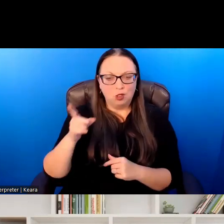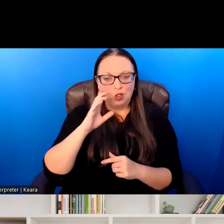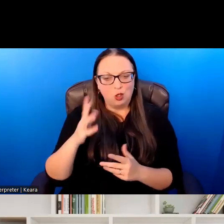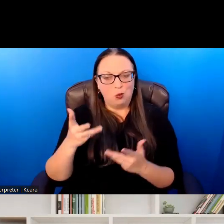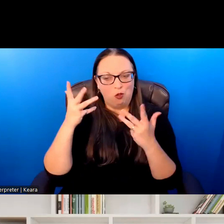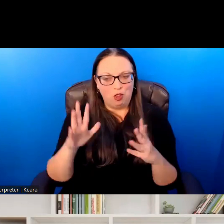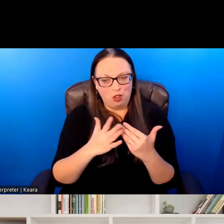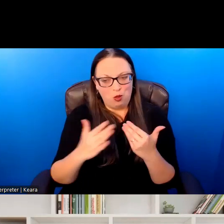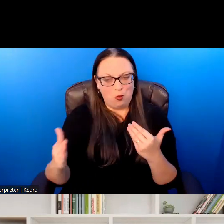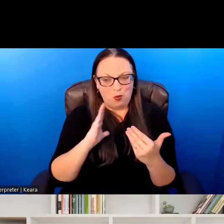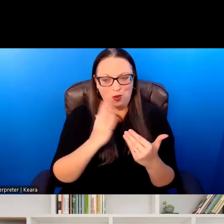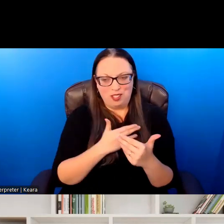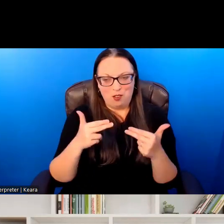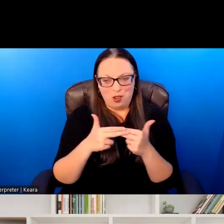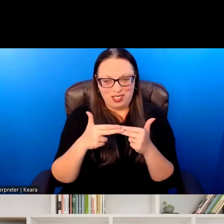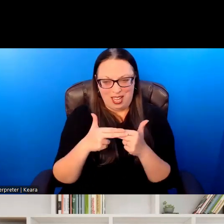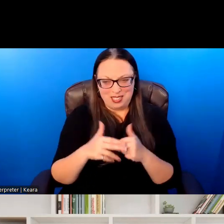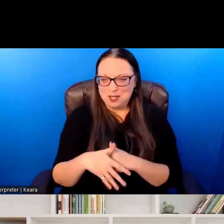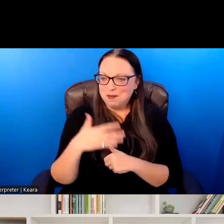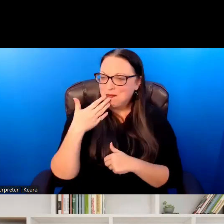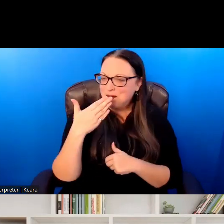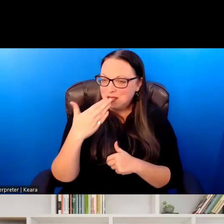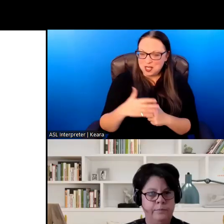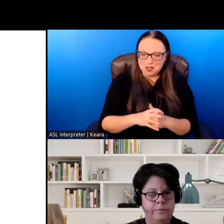rest of our slides here. So thank you.